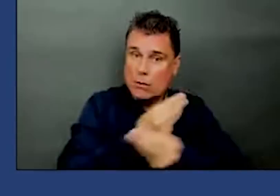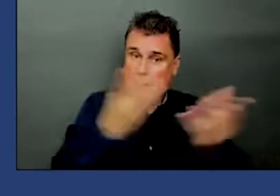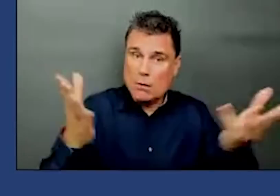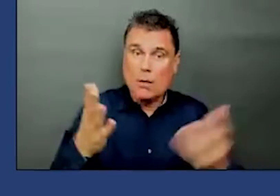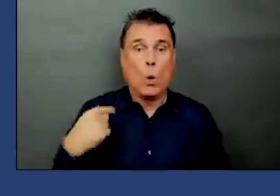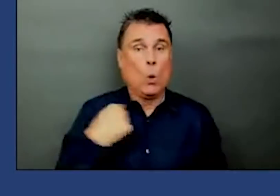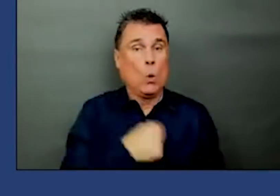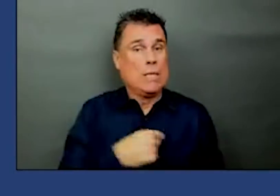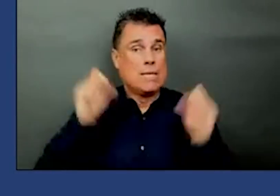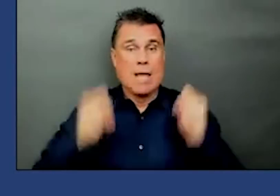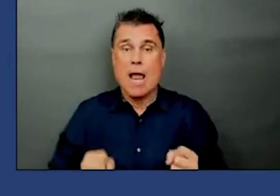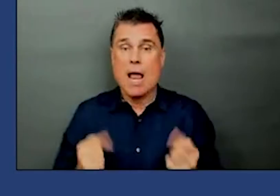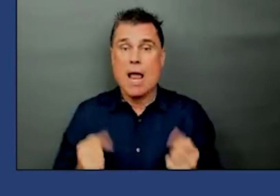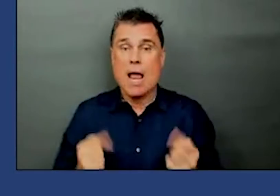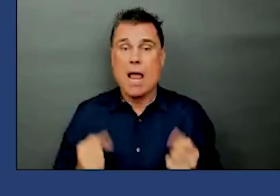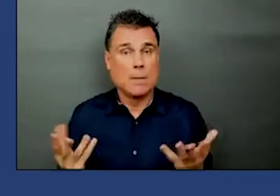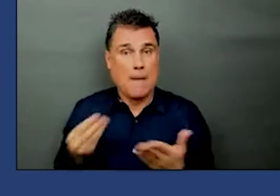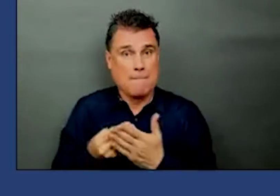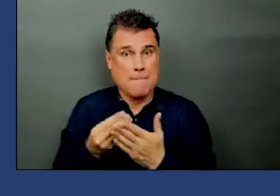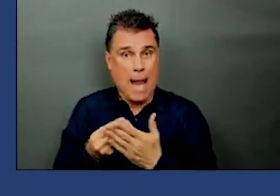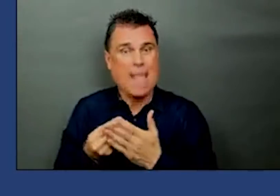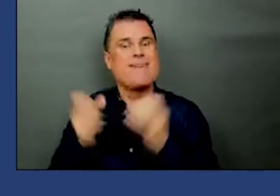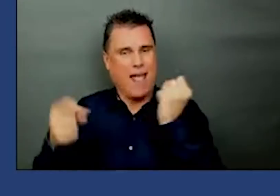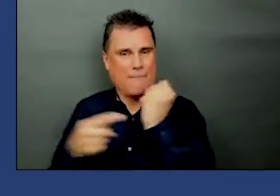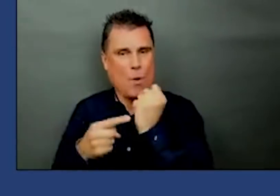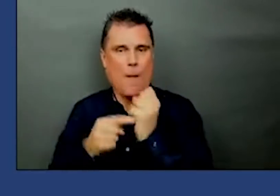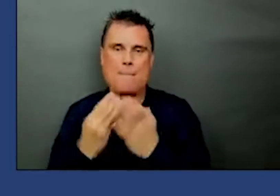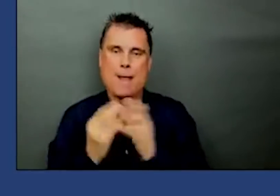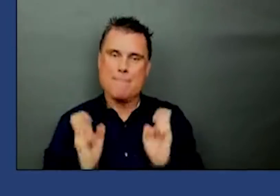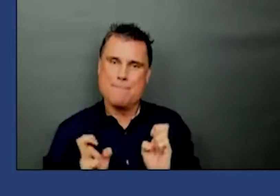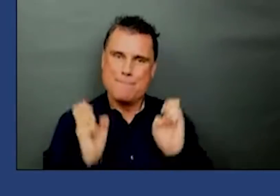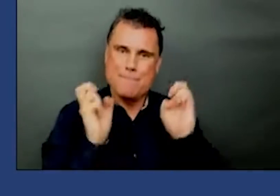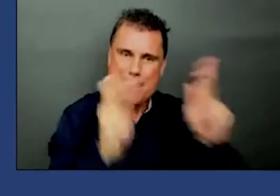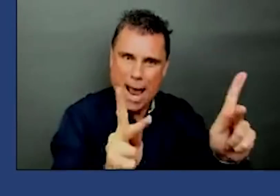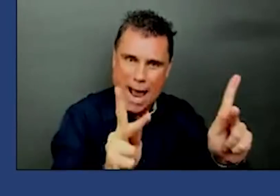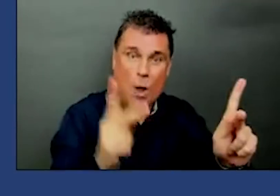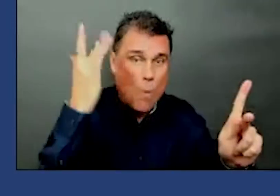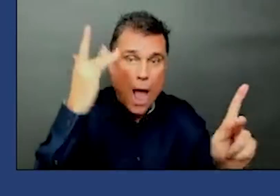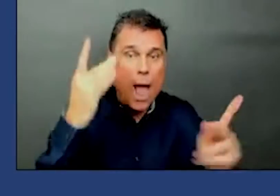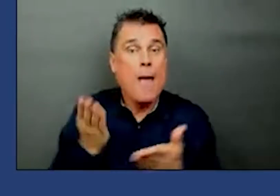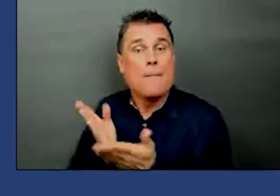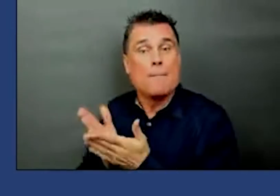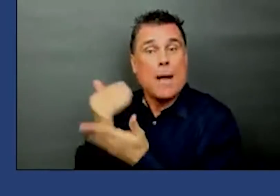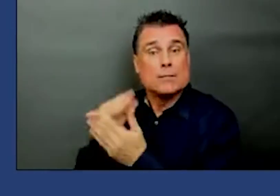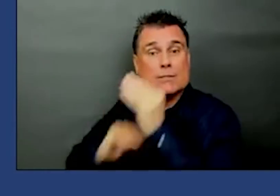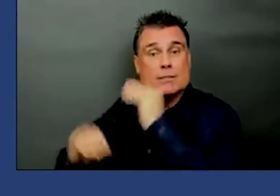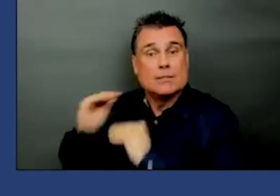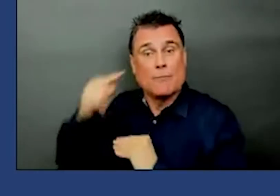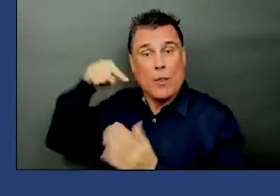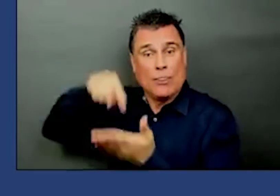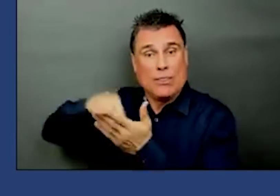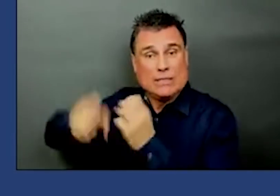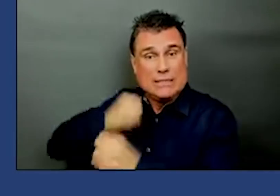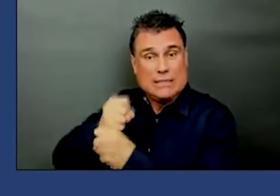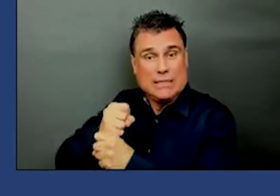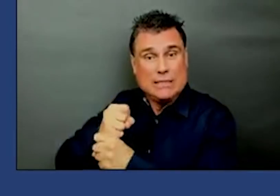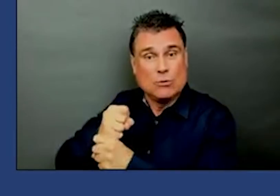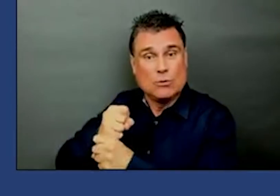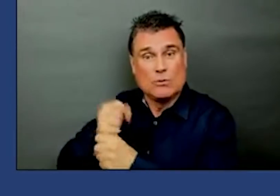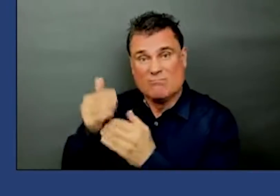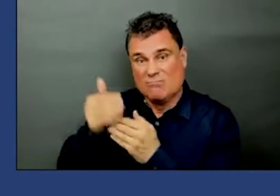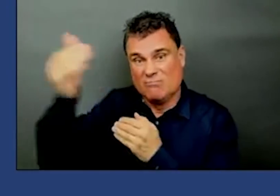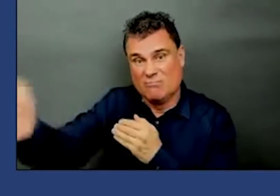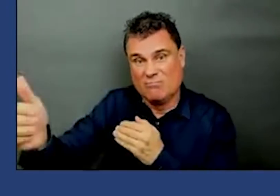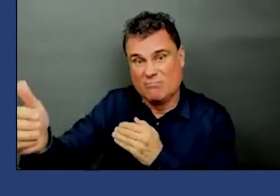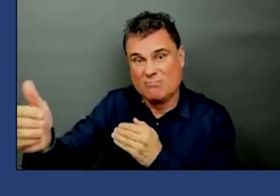fairly good outlook for what our year end is going to be based on our Q3 numbers. At Q2, that was less so. In our